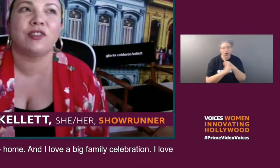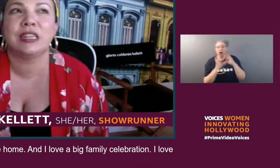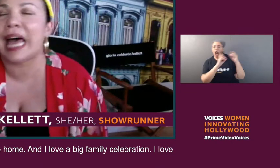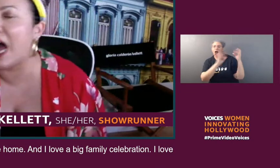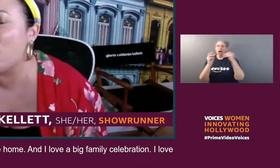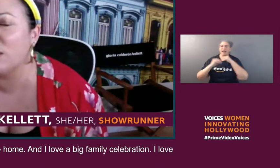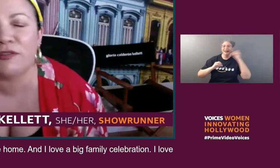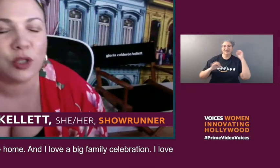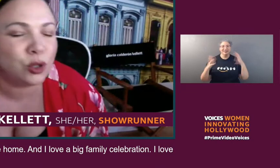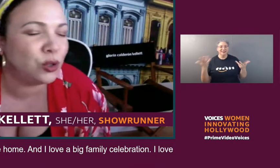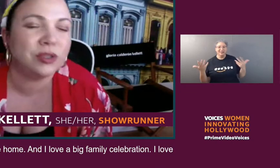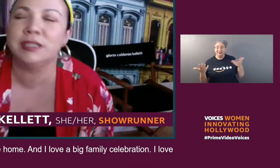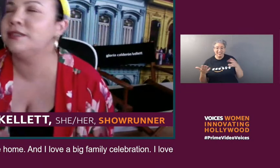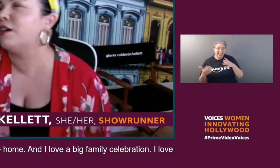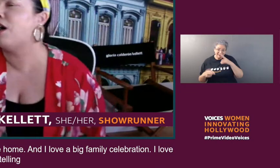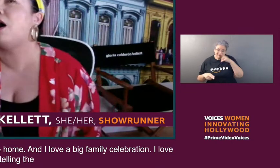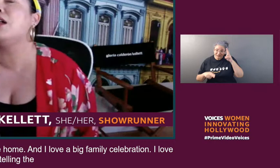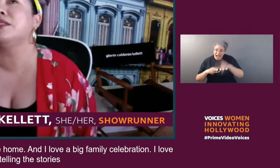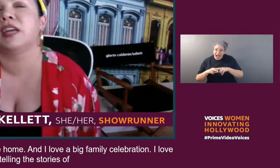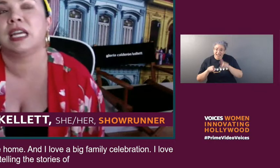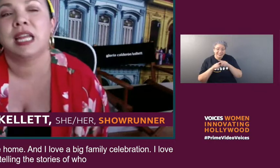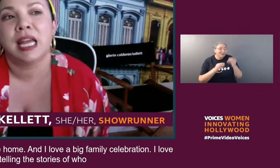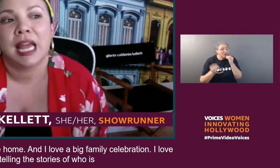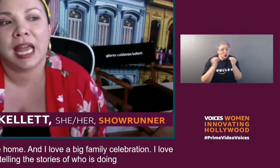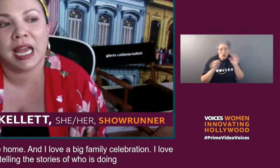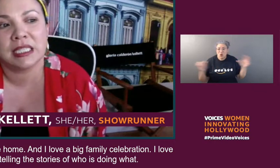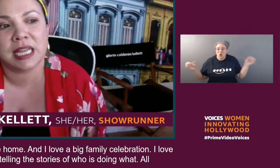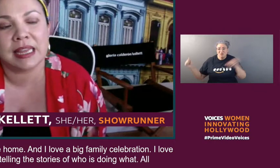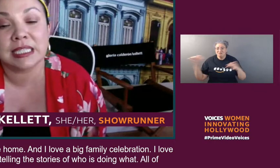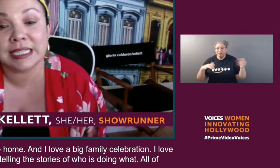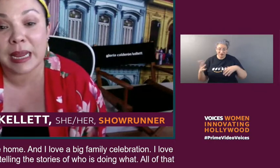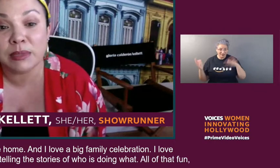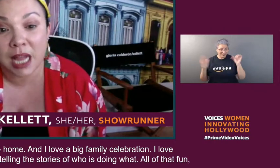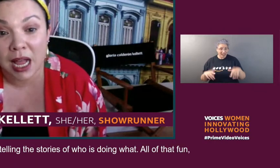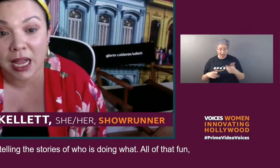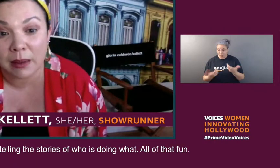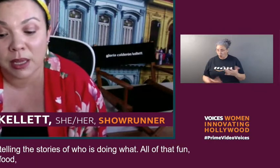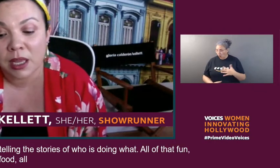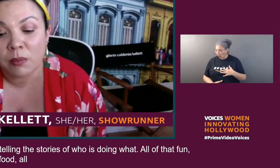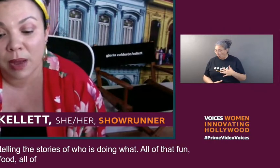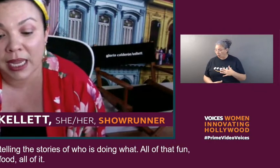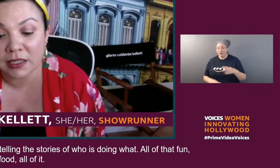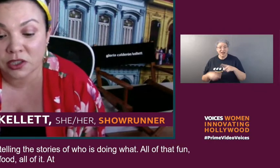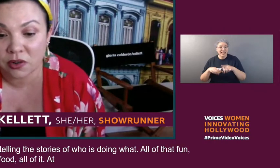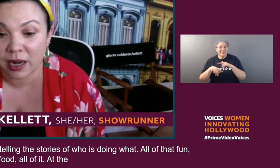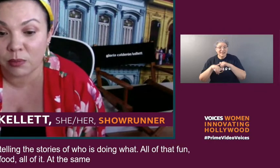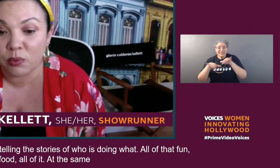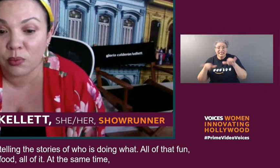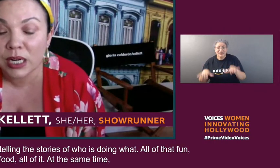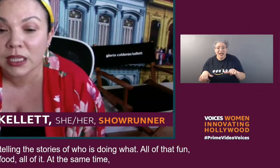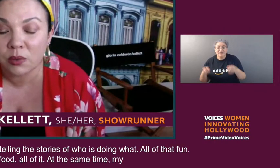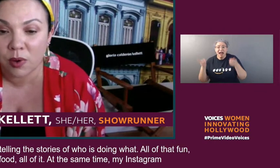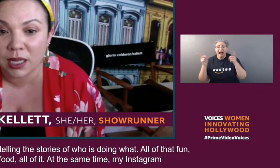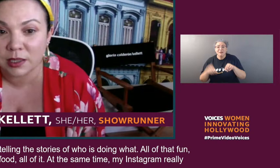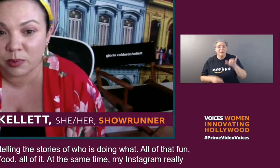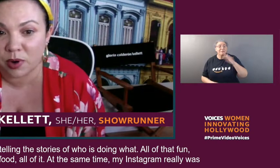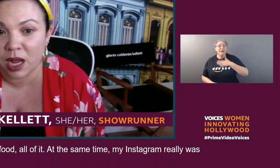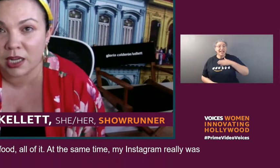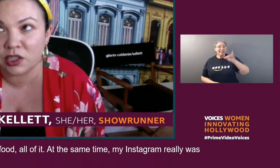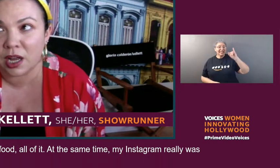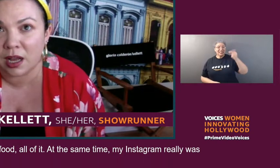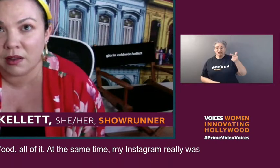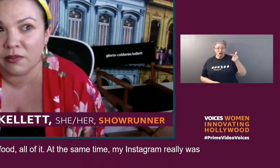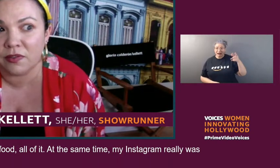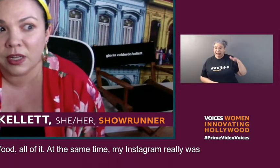fun, wonderful, loud food, all of it. And at the same time, my Instagram really was